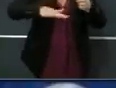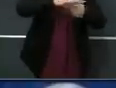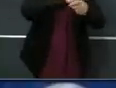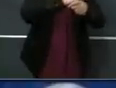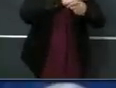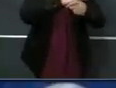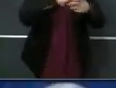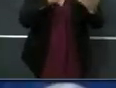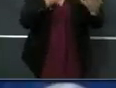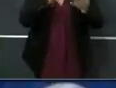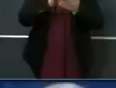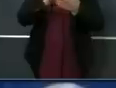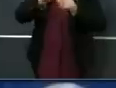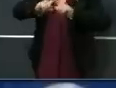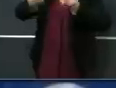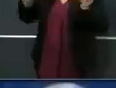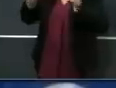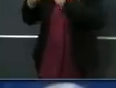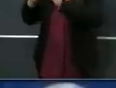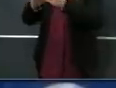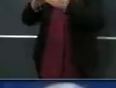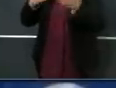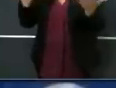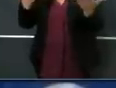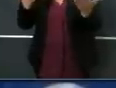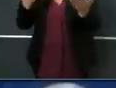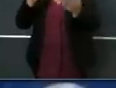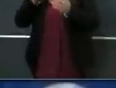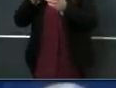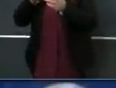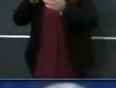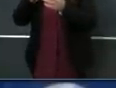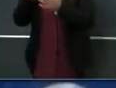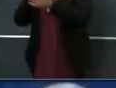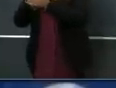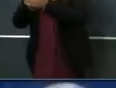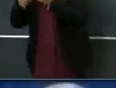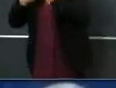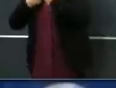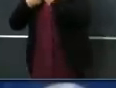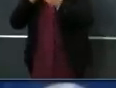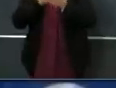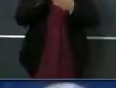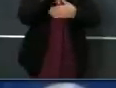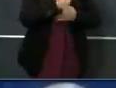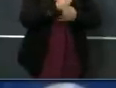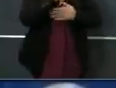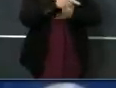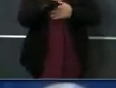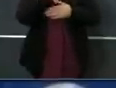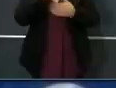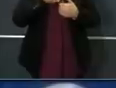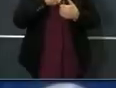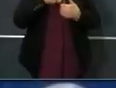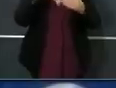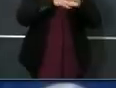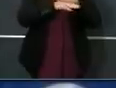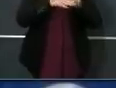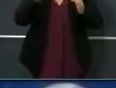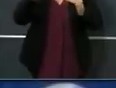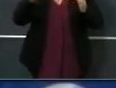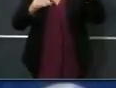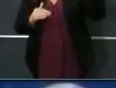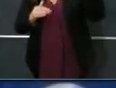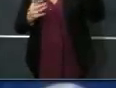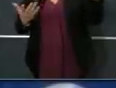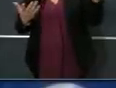our diverse communities from a socioeconomic and geographic lens on how we're going to get more testing sites out there to address these